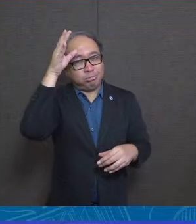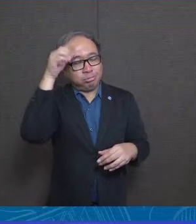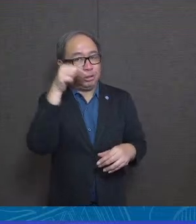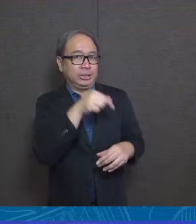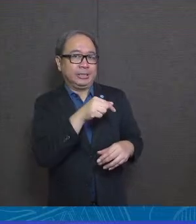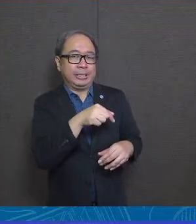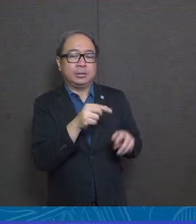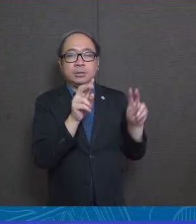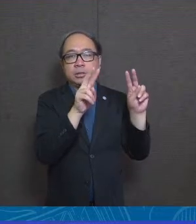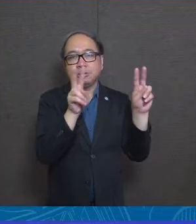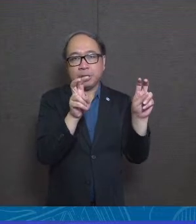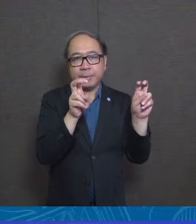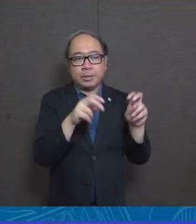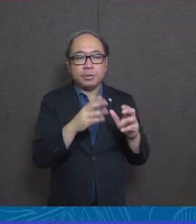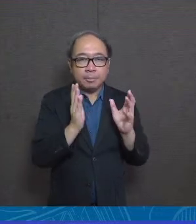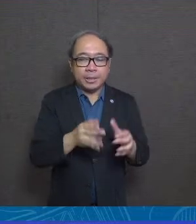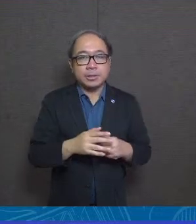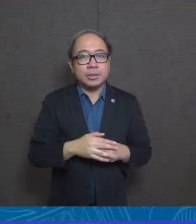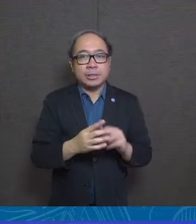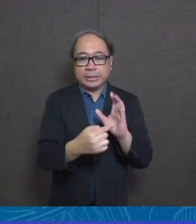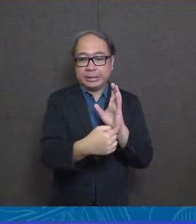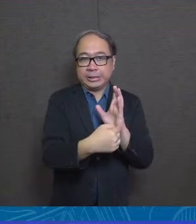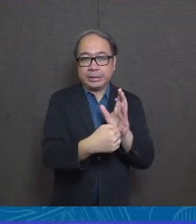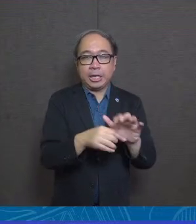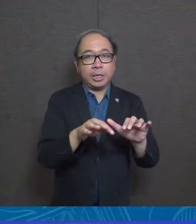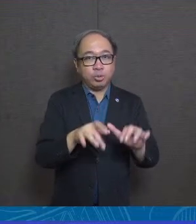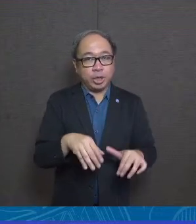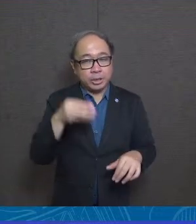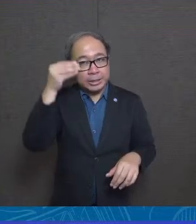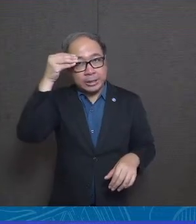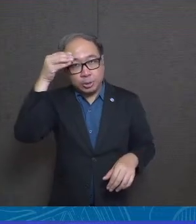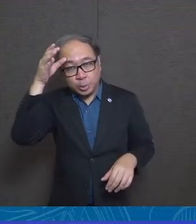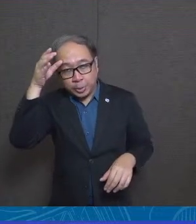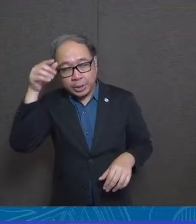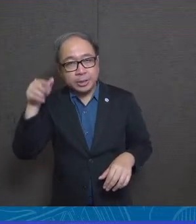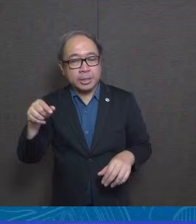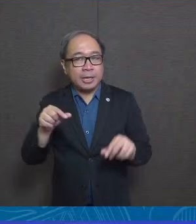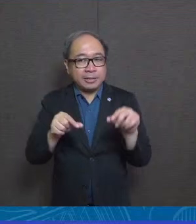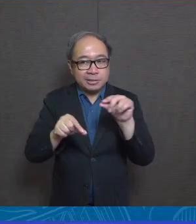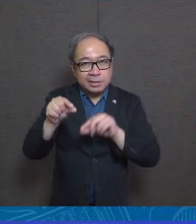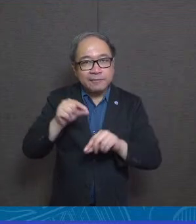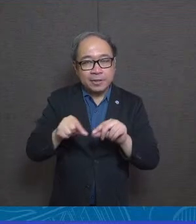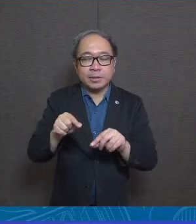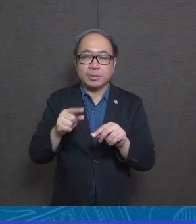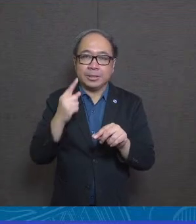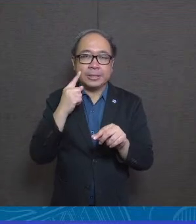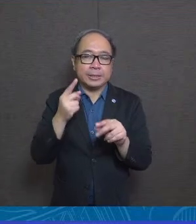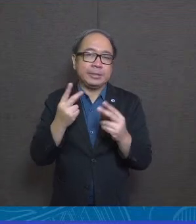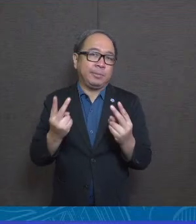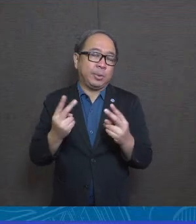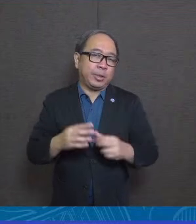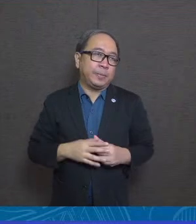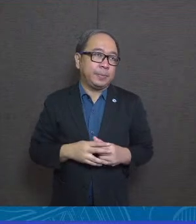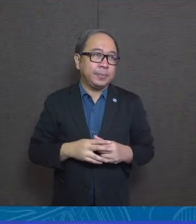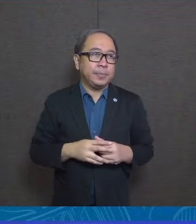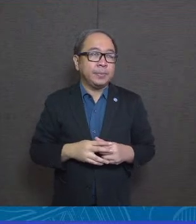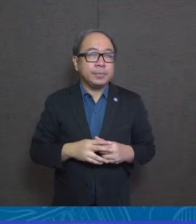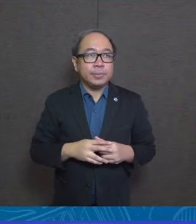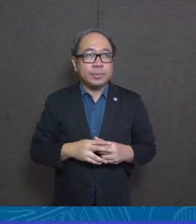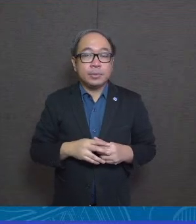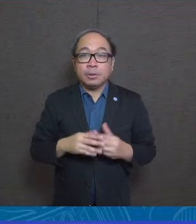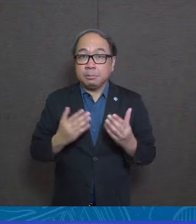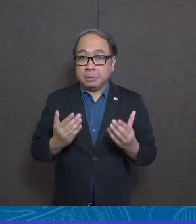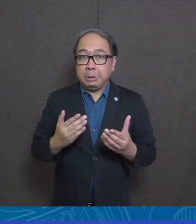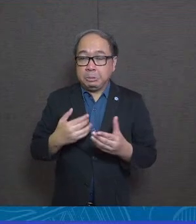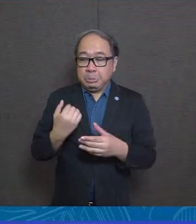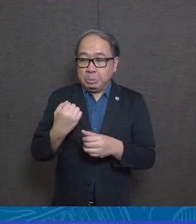to be aware. So digital literacy, information, scientific literacy comes very important here. And of course, we are working